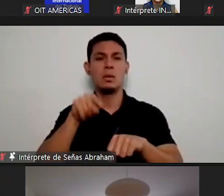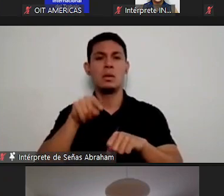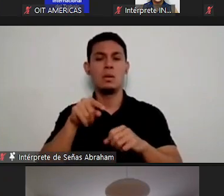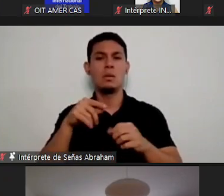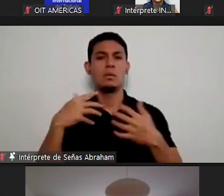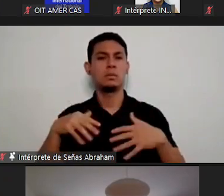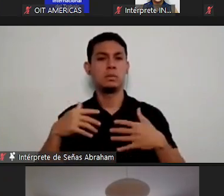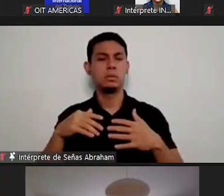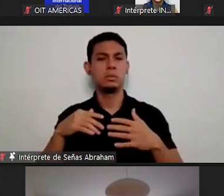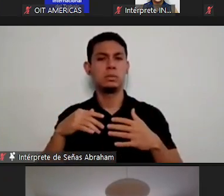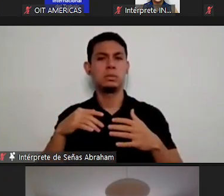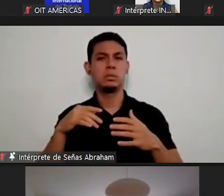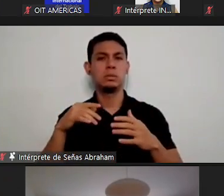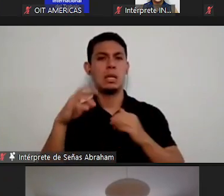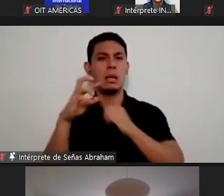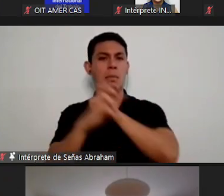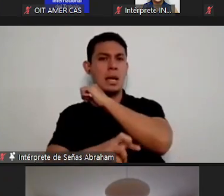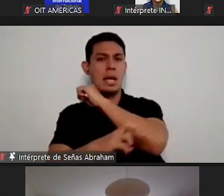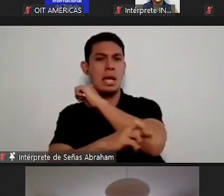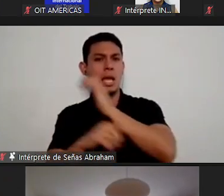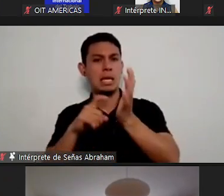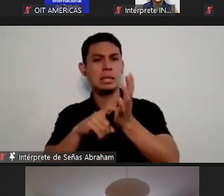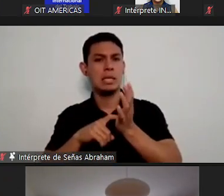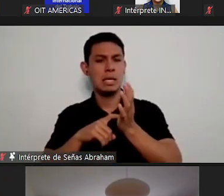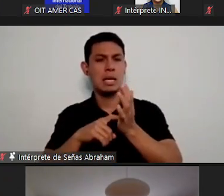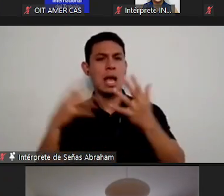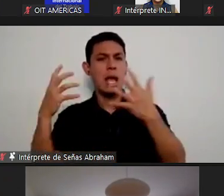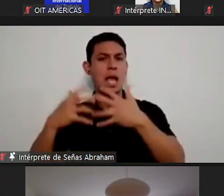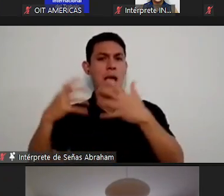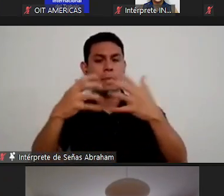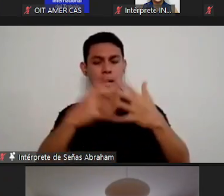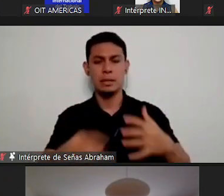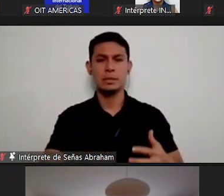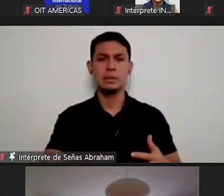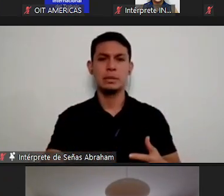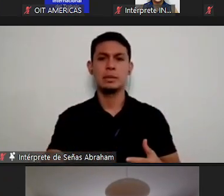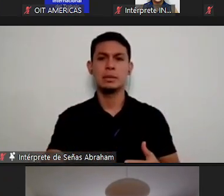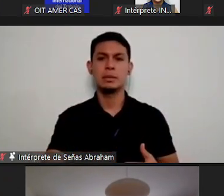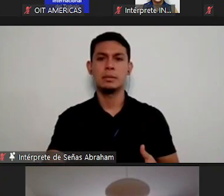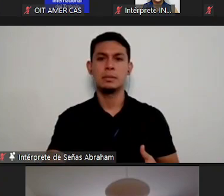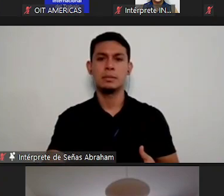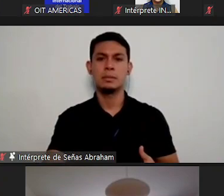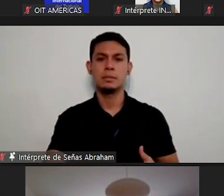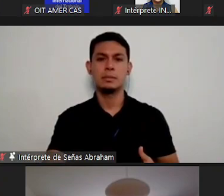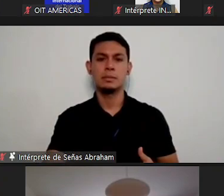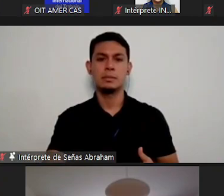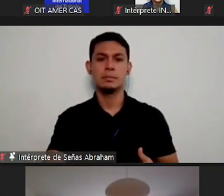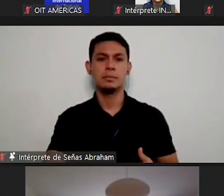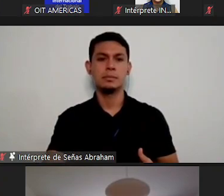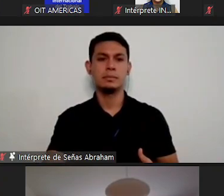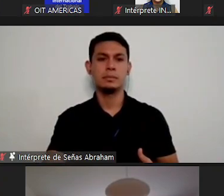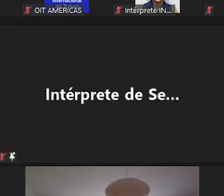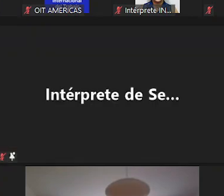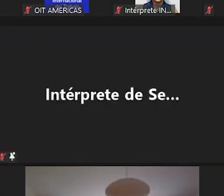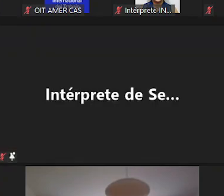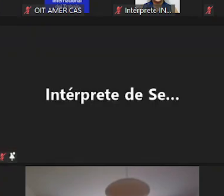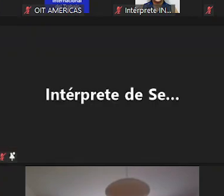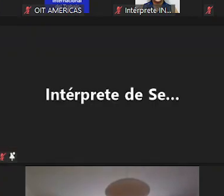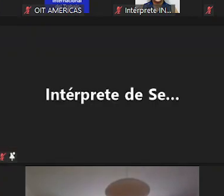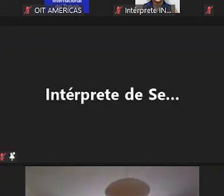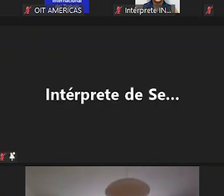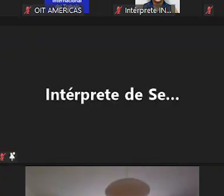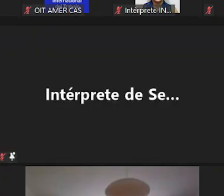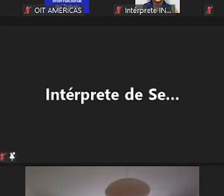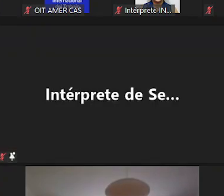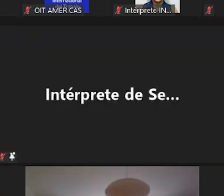highlighting what elin said on the demand of the countries that that demand from the businesses that the due uh fulfillment of